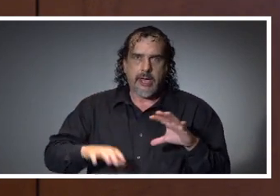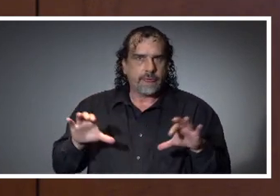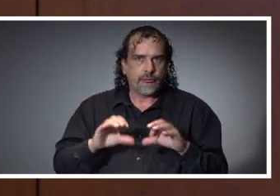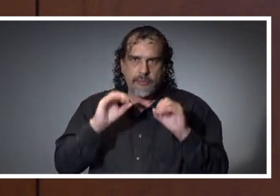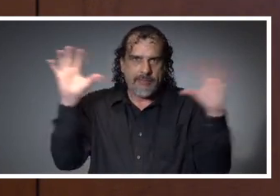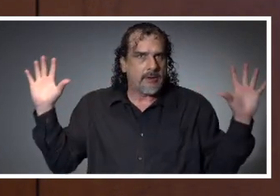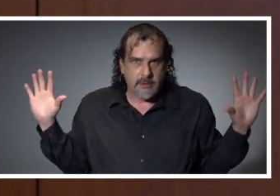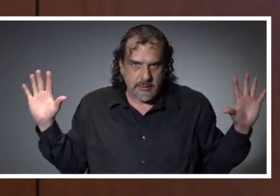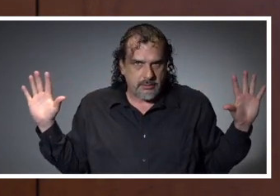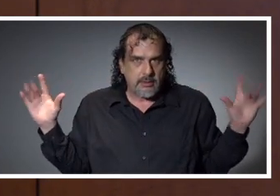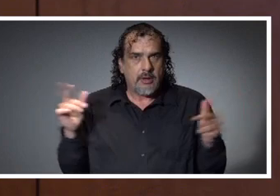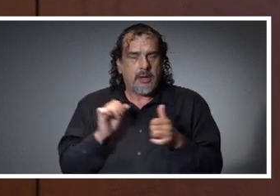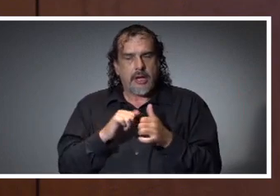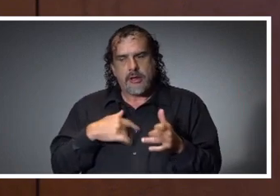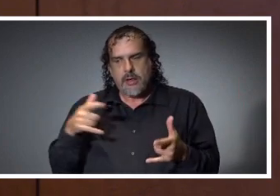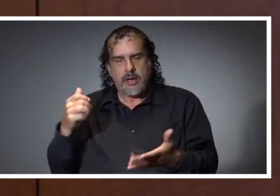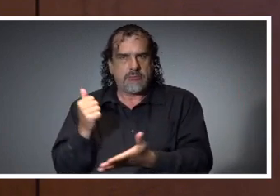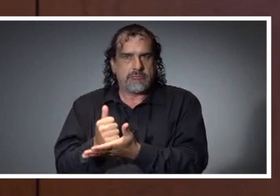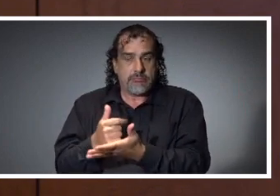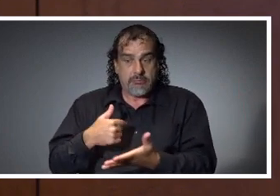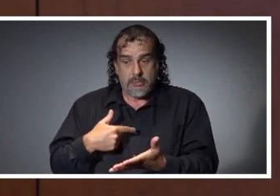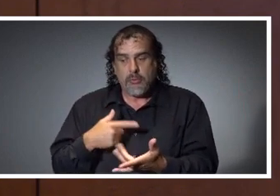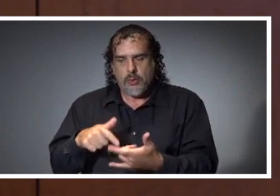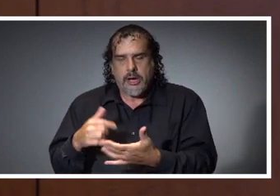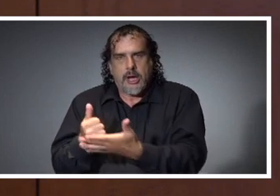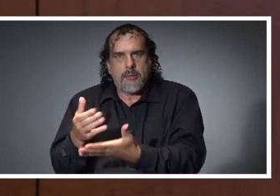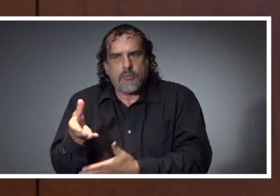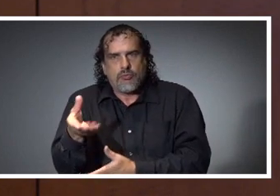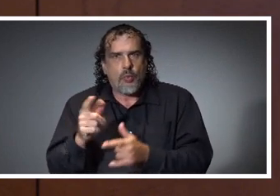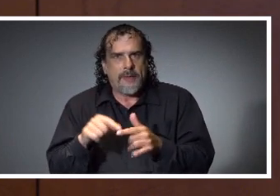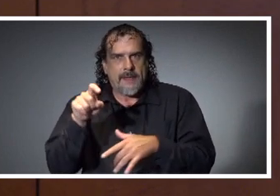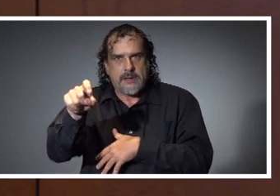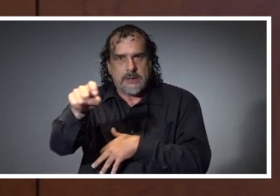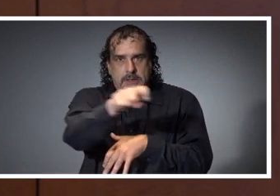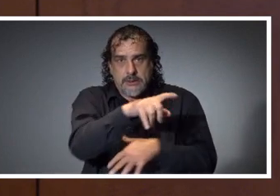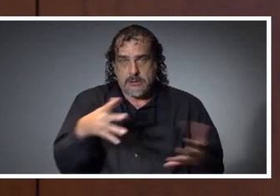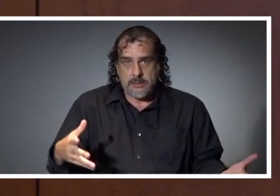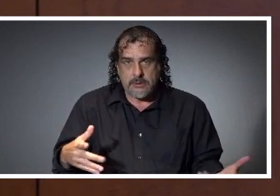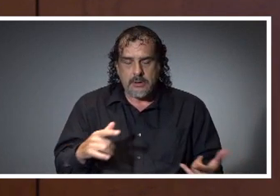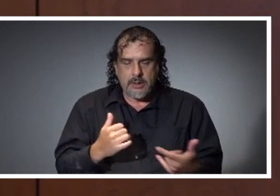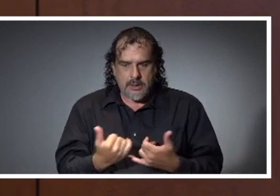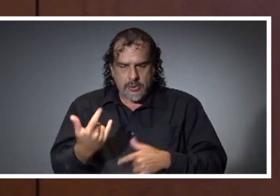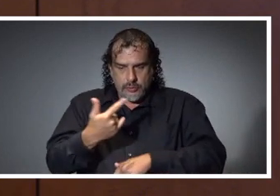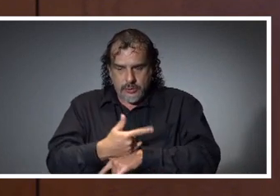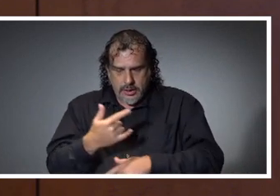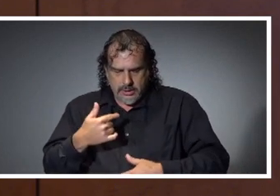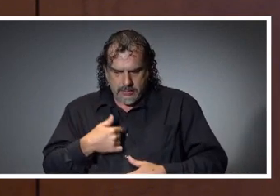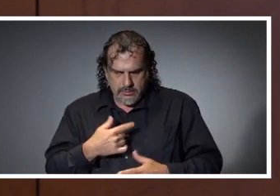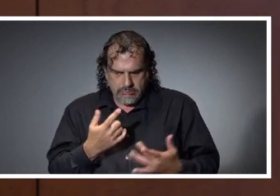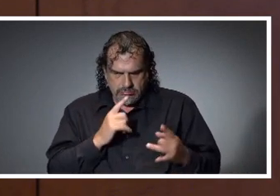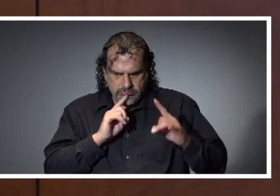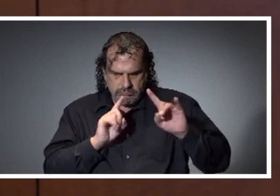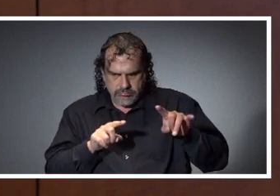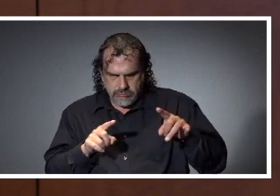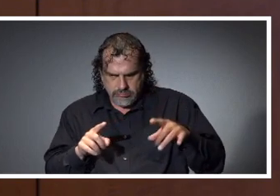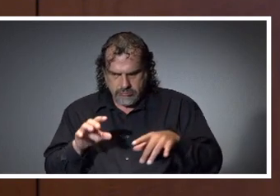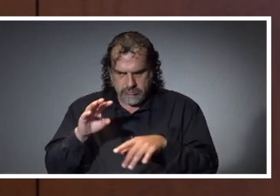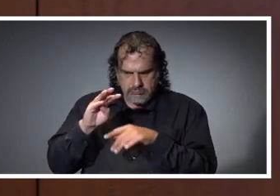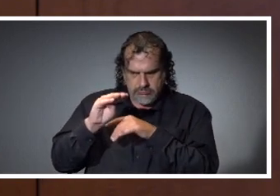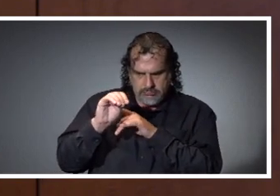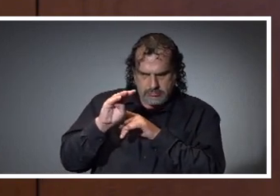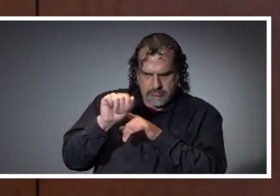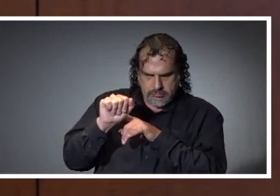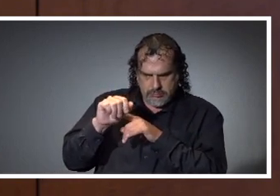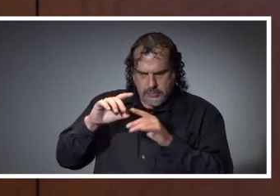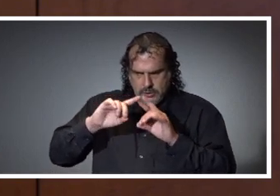them the mechanisms that they may need to do that. Proud to report out today that through MEMA, the Department